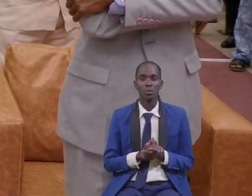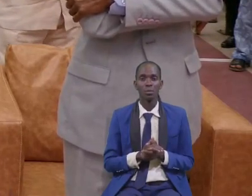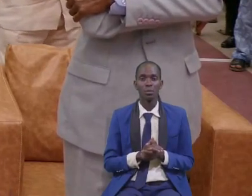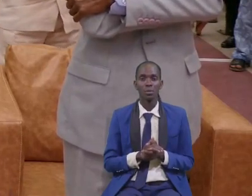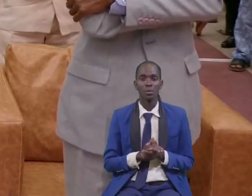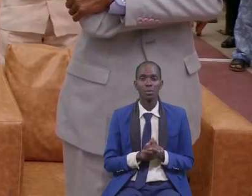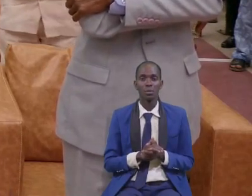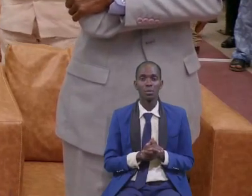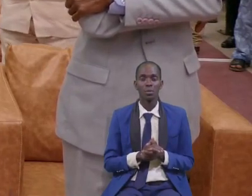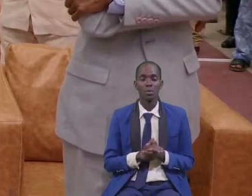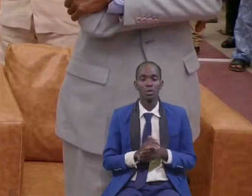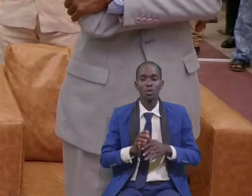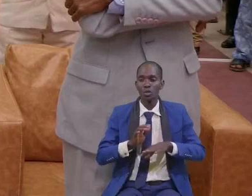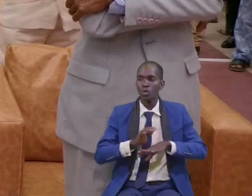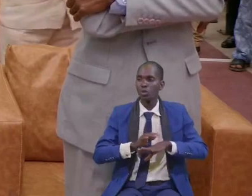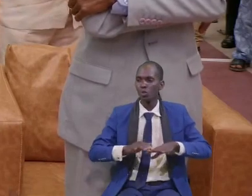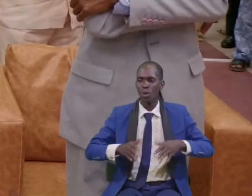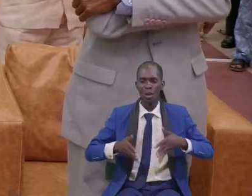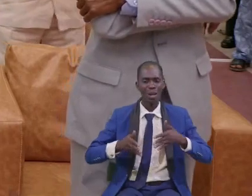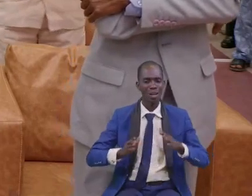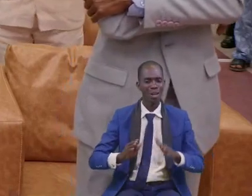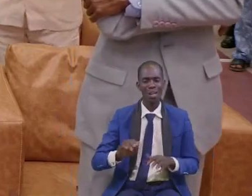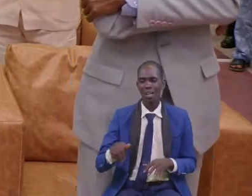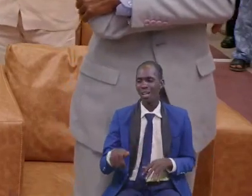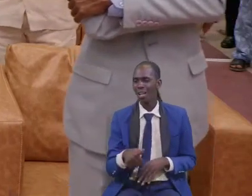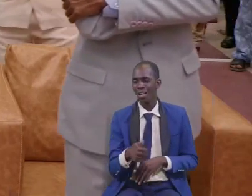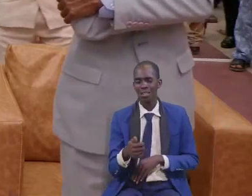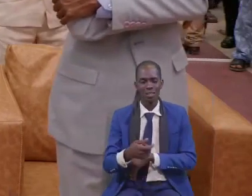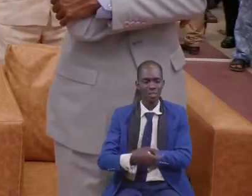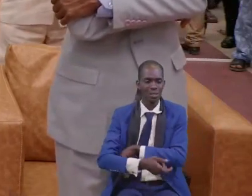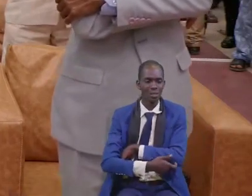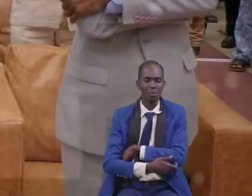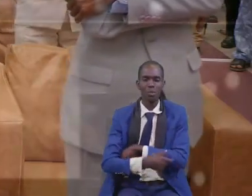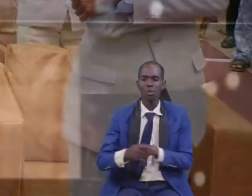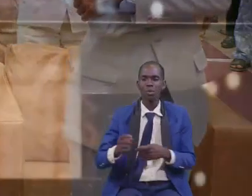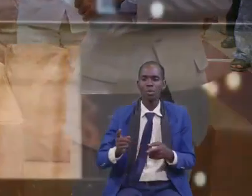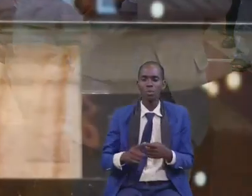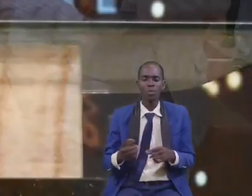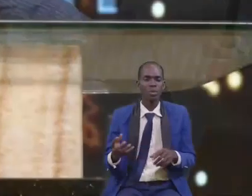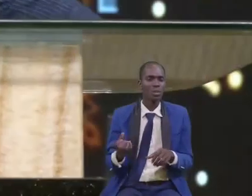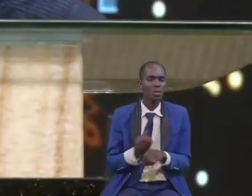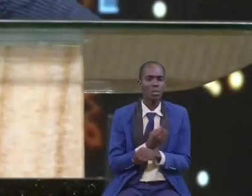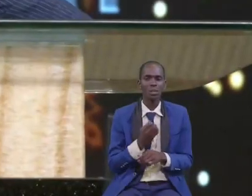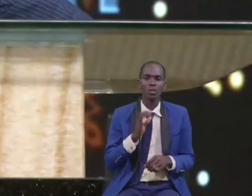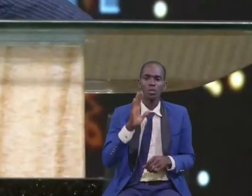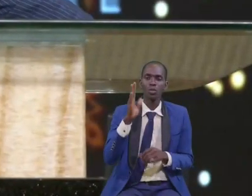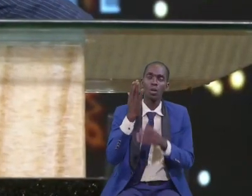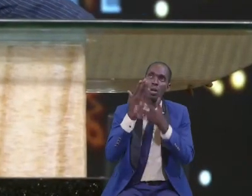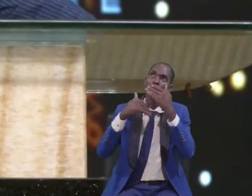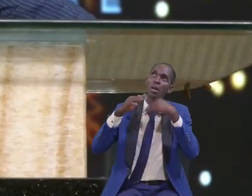You won't allow any temptation to take eternal life from you.